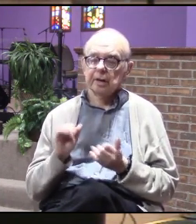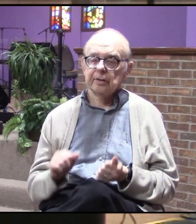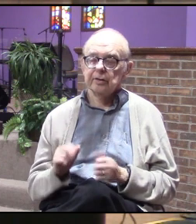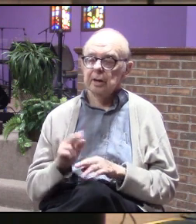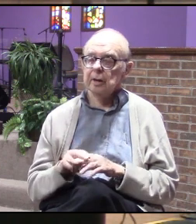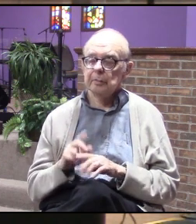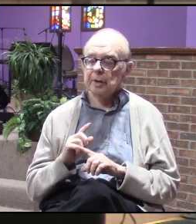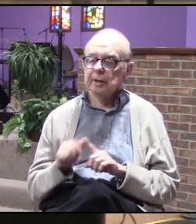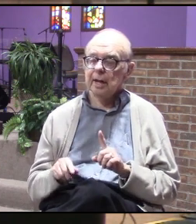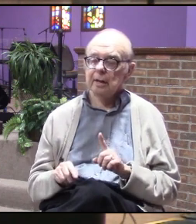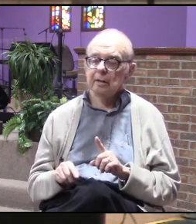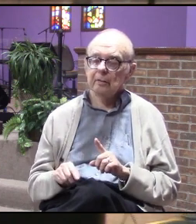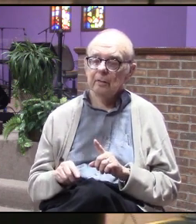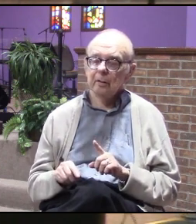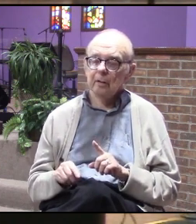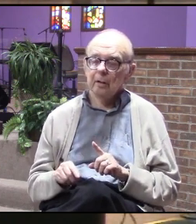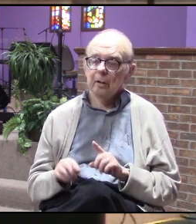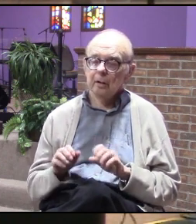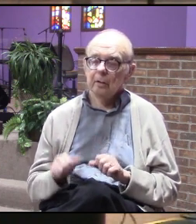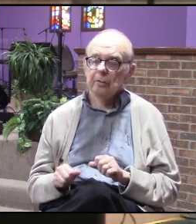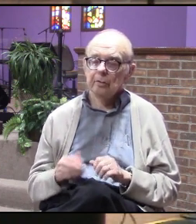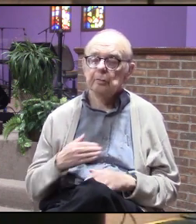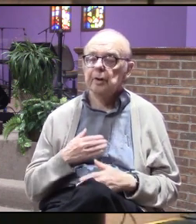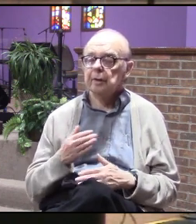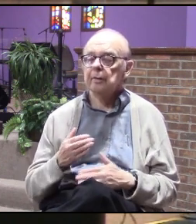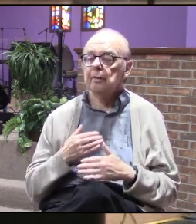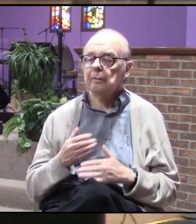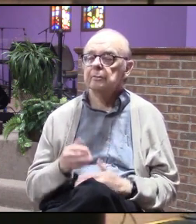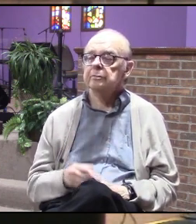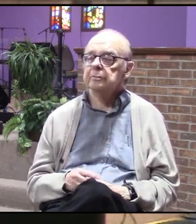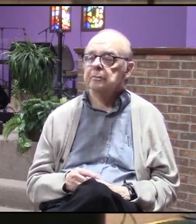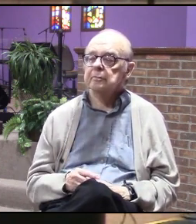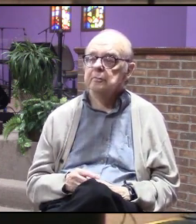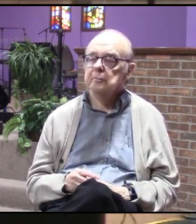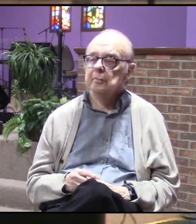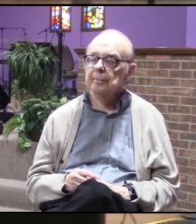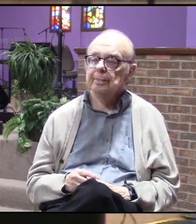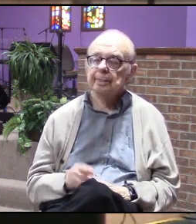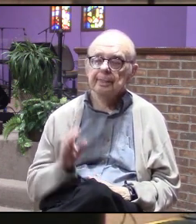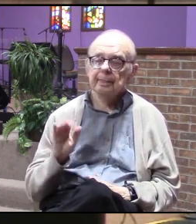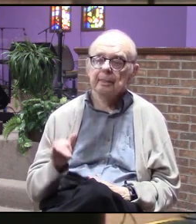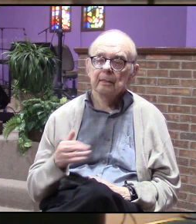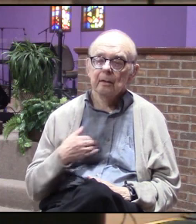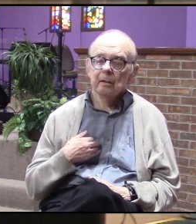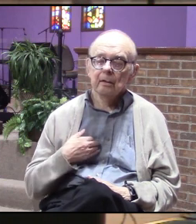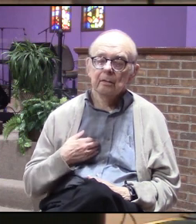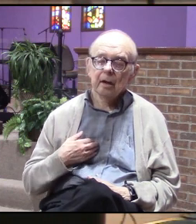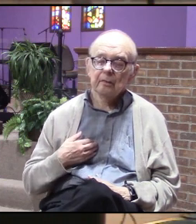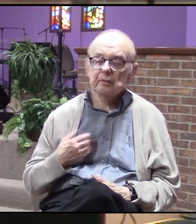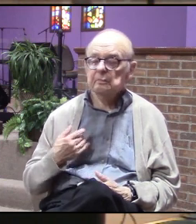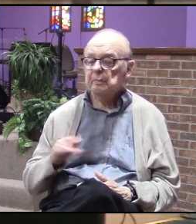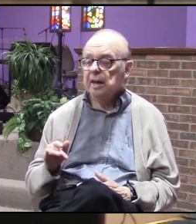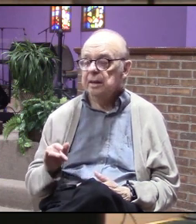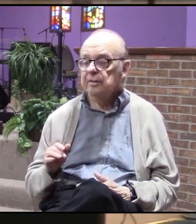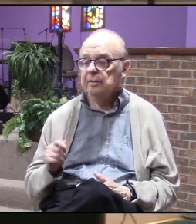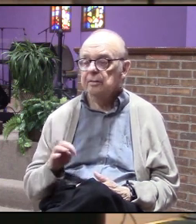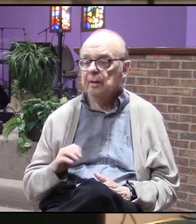Being able to breathe. You still have the pains and the aches.